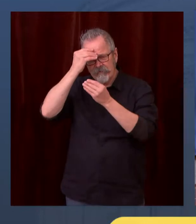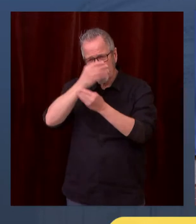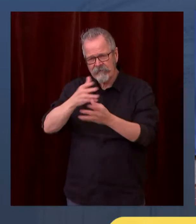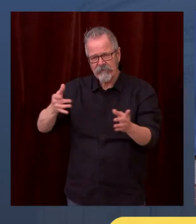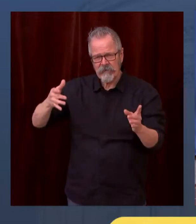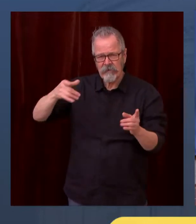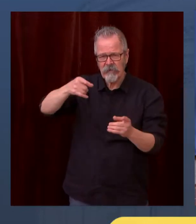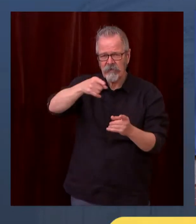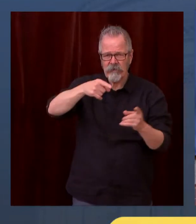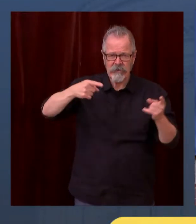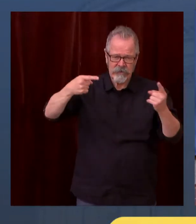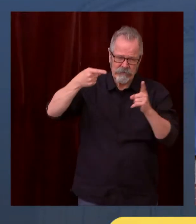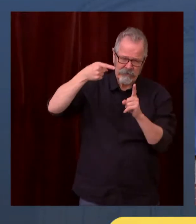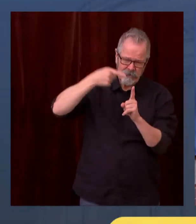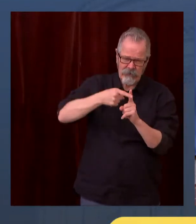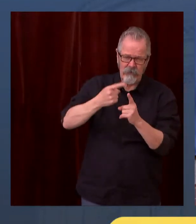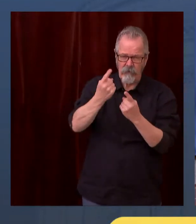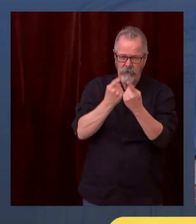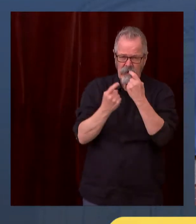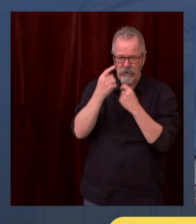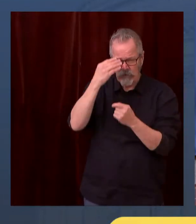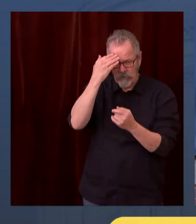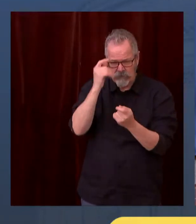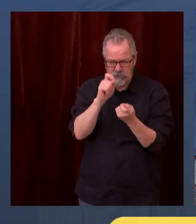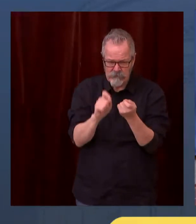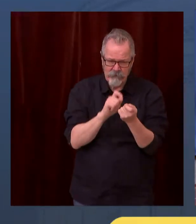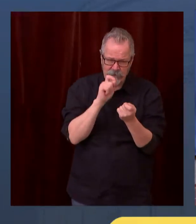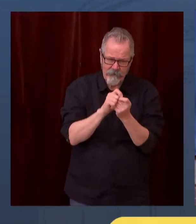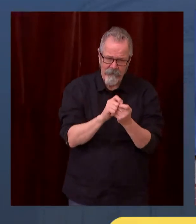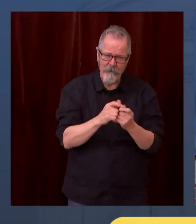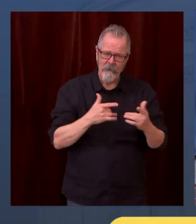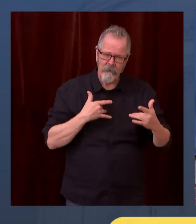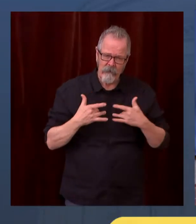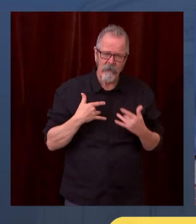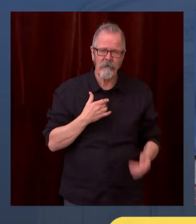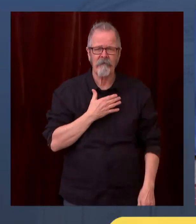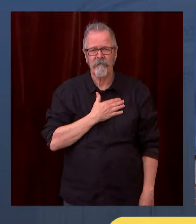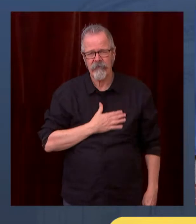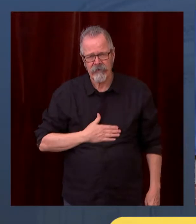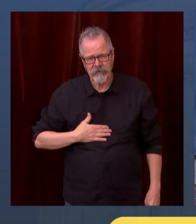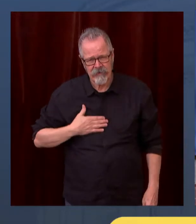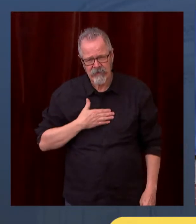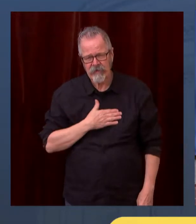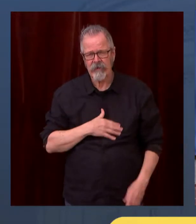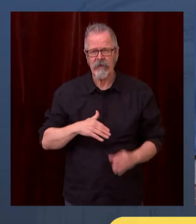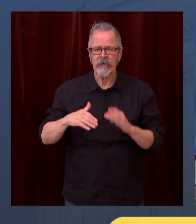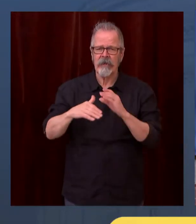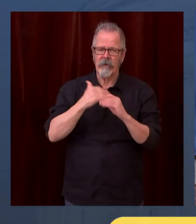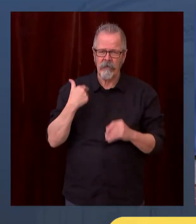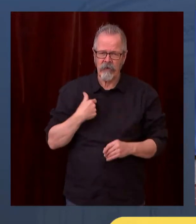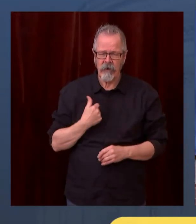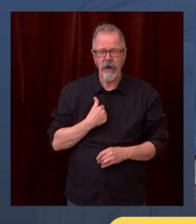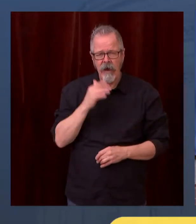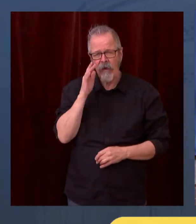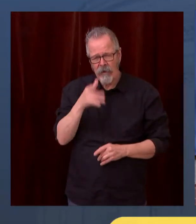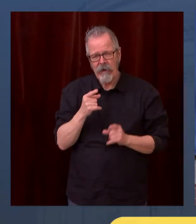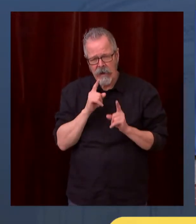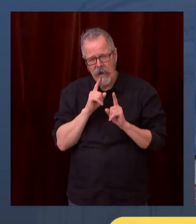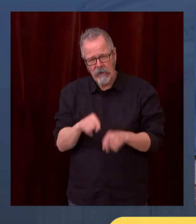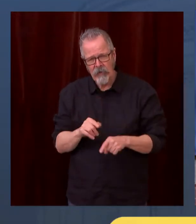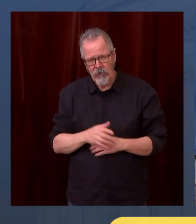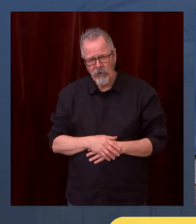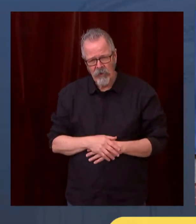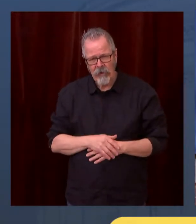there's something you're specifically concerned about, please send us your questions so we can get it answered. If you're a clinic and you